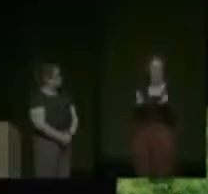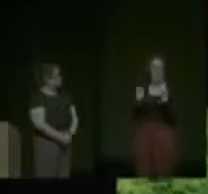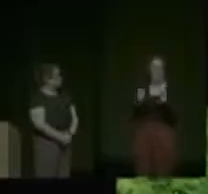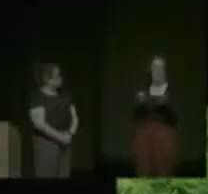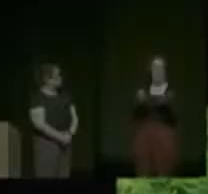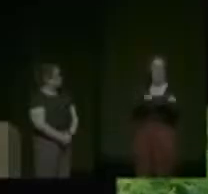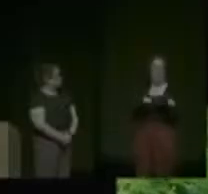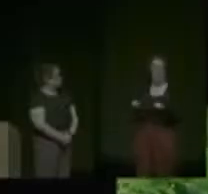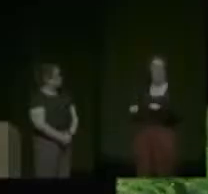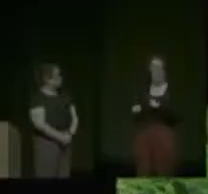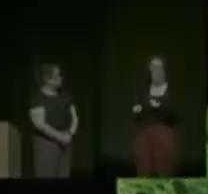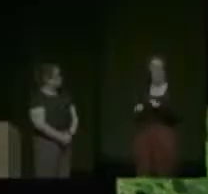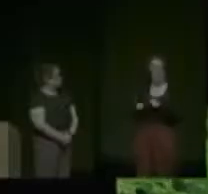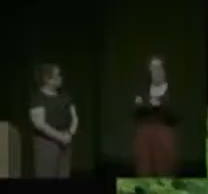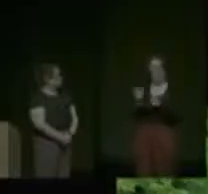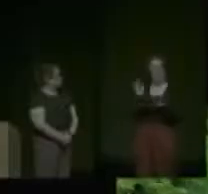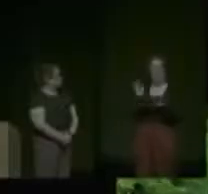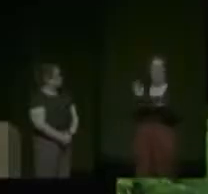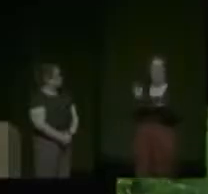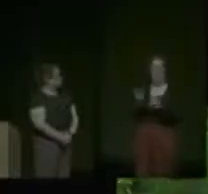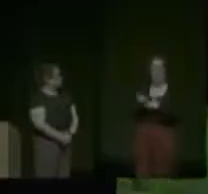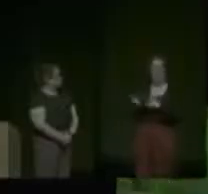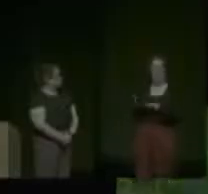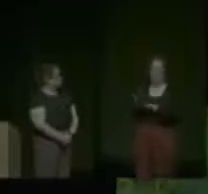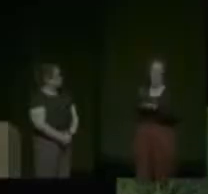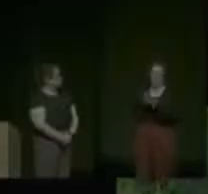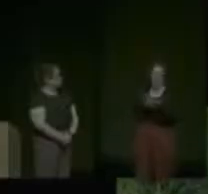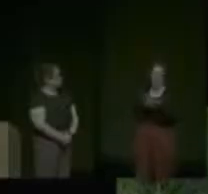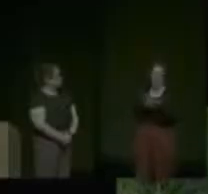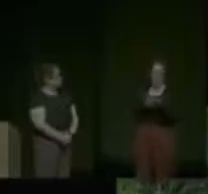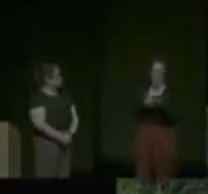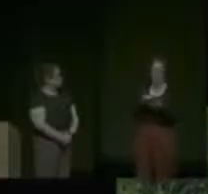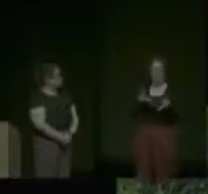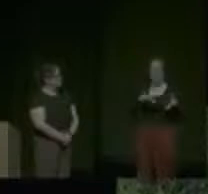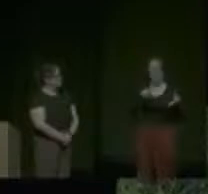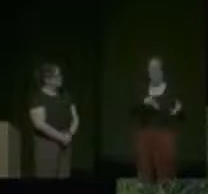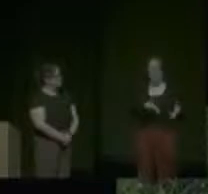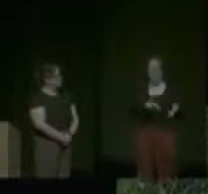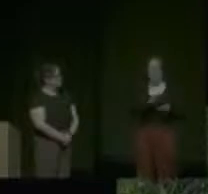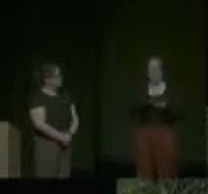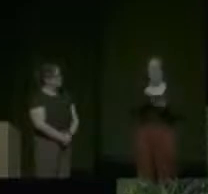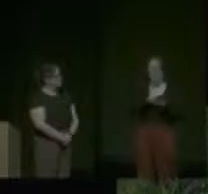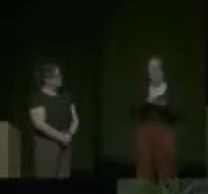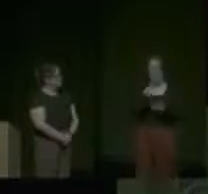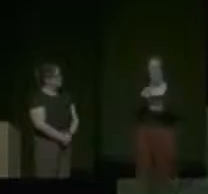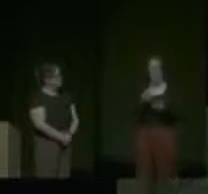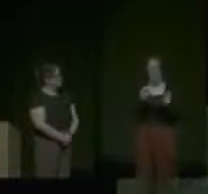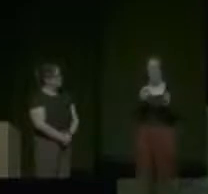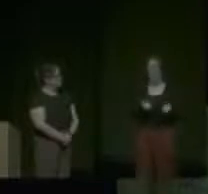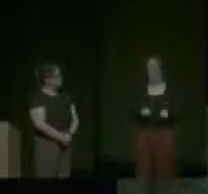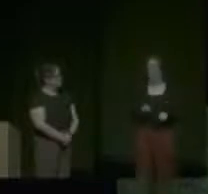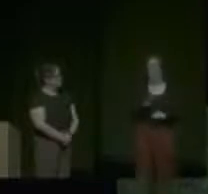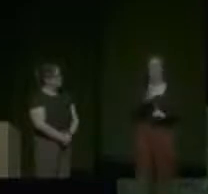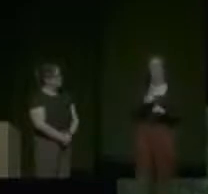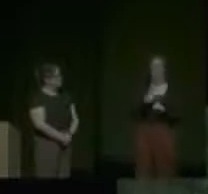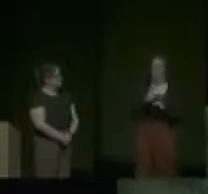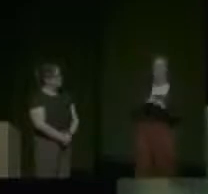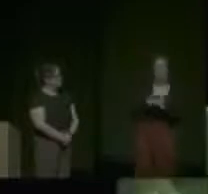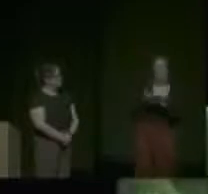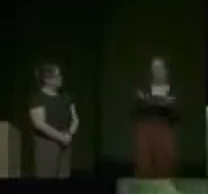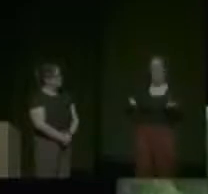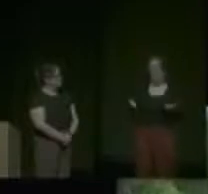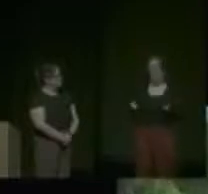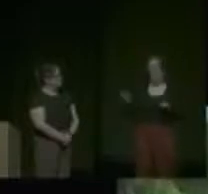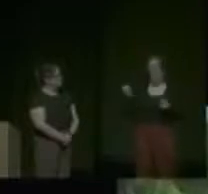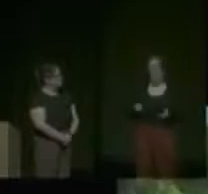and exposed piping of the dam. If left intact, the remaining sections of the dam could then serve as a cultural resource and potentially